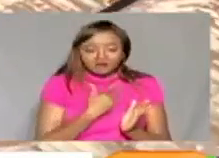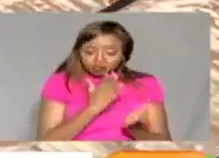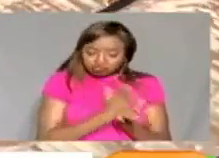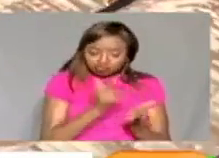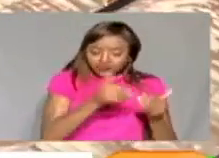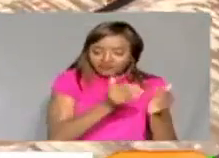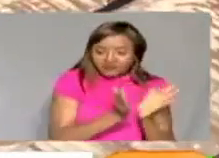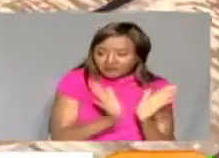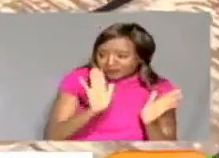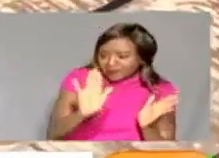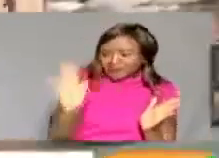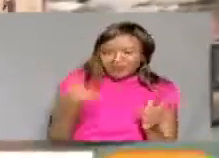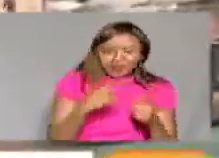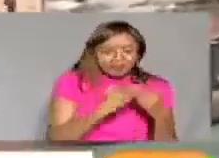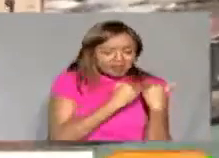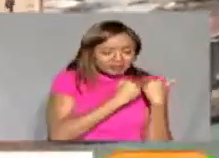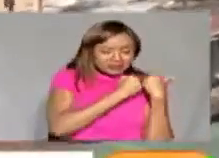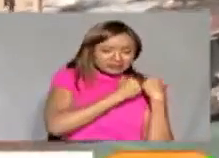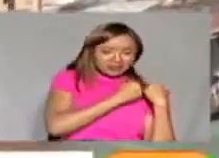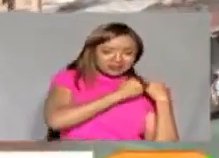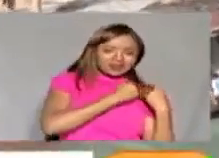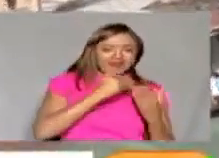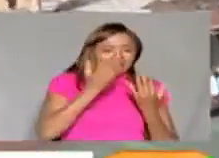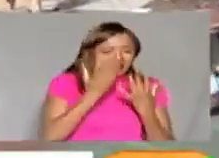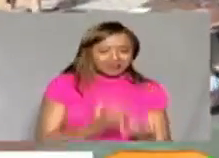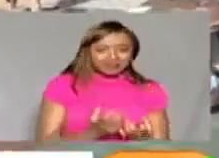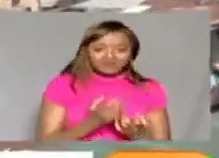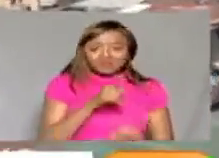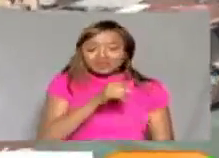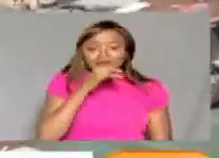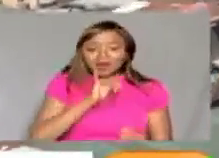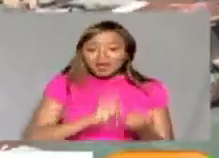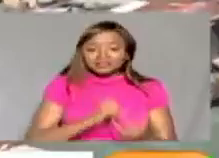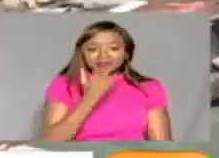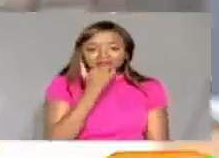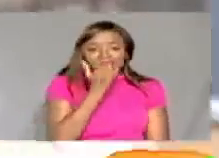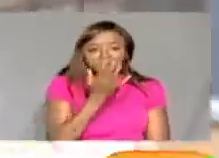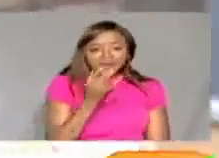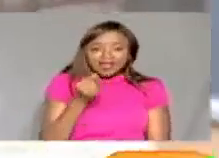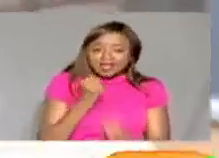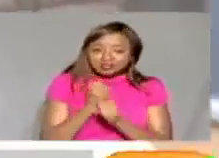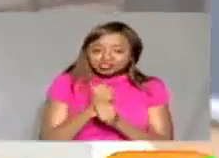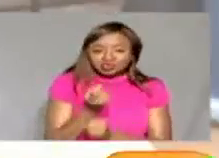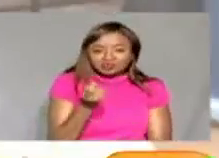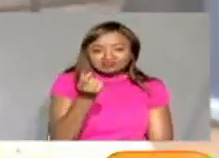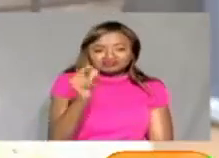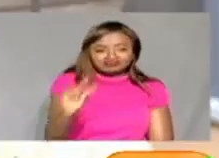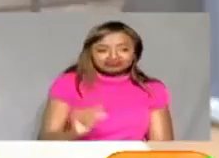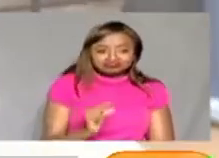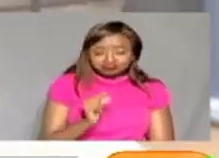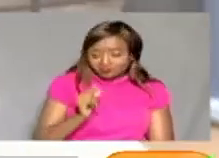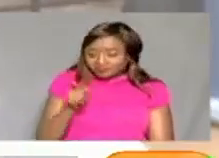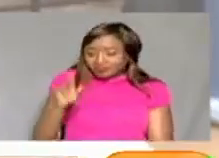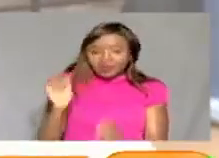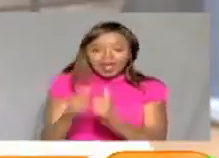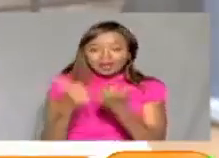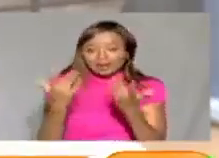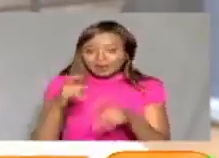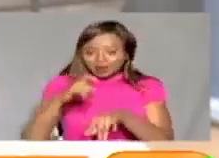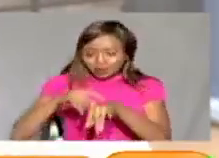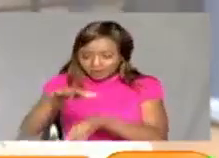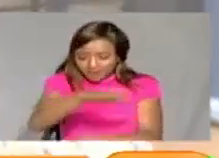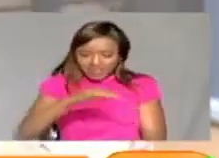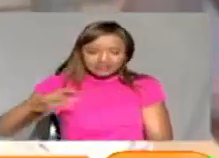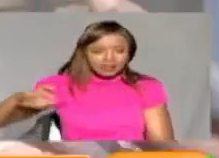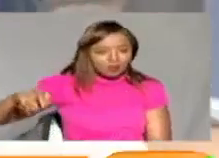that is too heavy for her shoulders. She's a widower with little income. Pale walikuwa napita ndio kulikuwa na maandamano. Sasa kwa ile